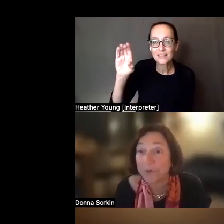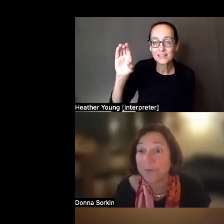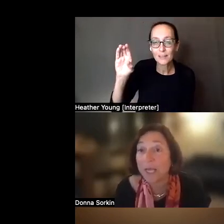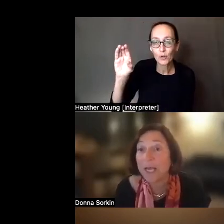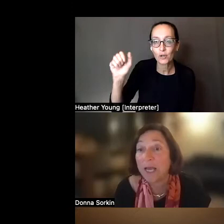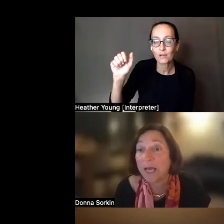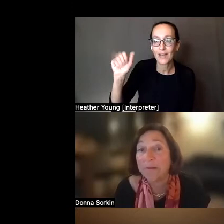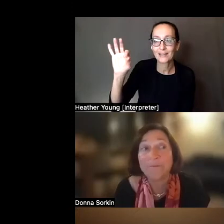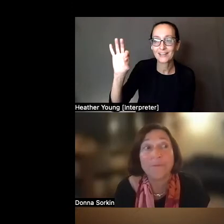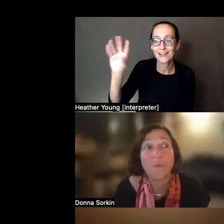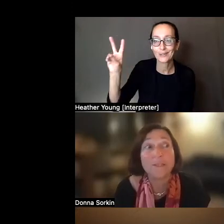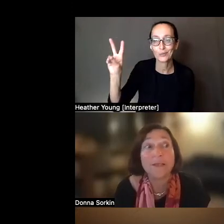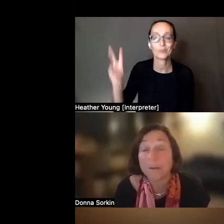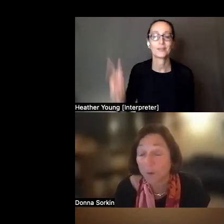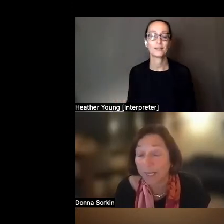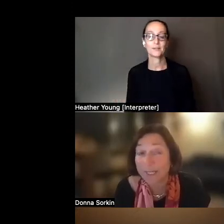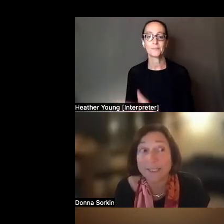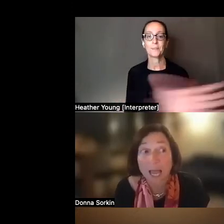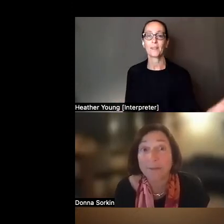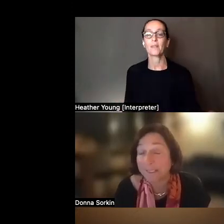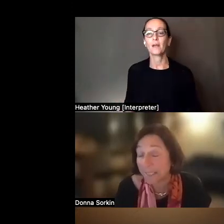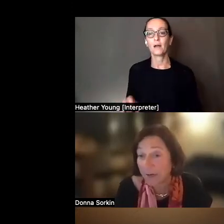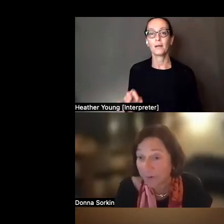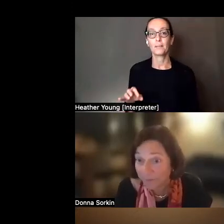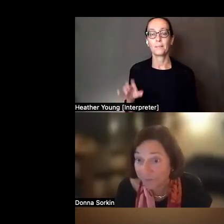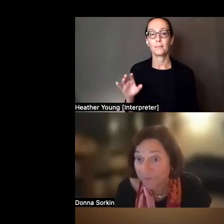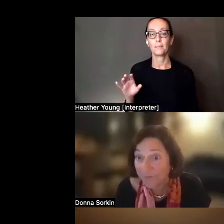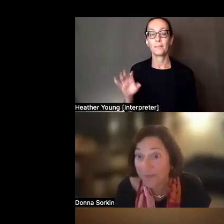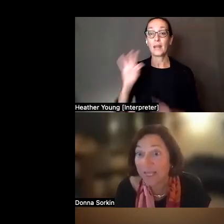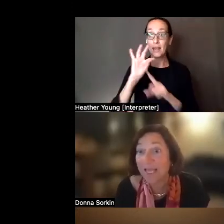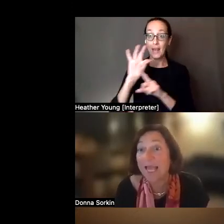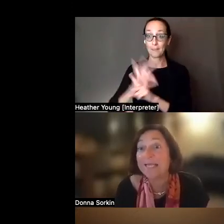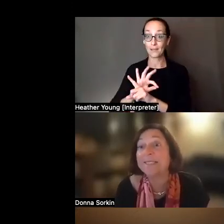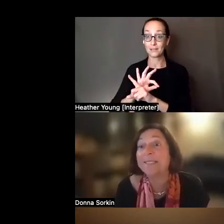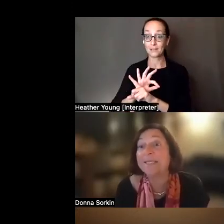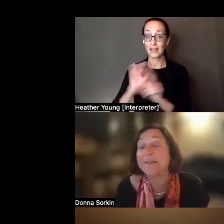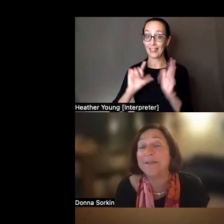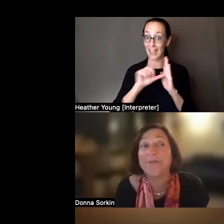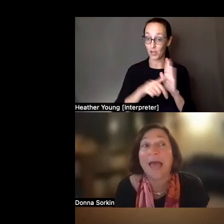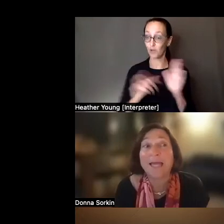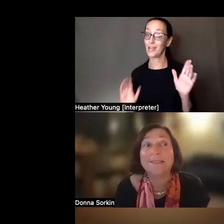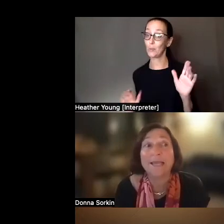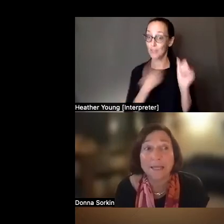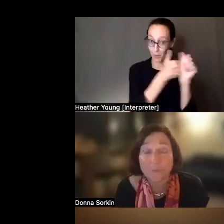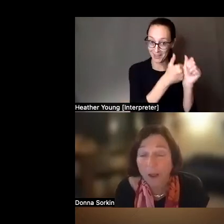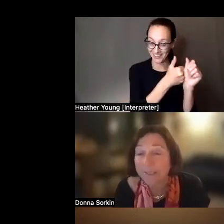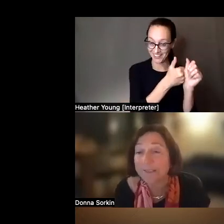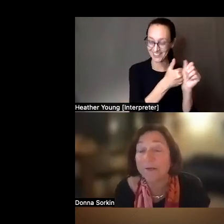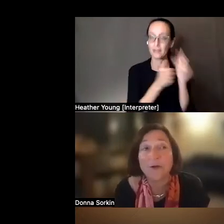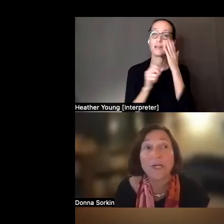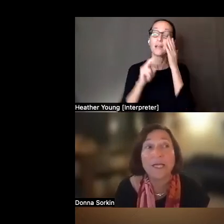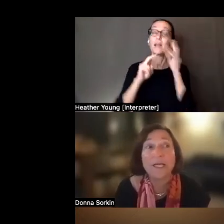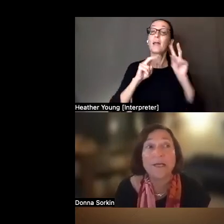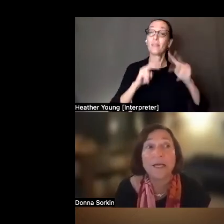1992, was upgraded 9 months later. And that second